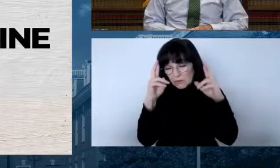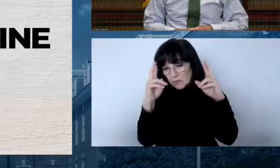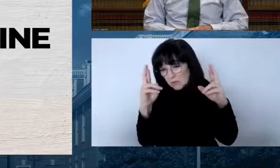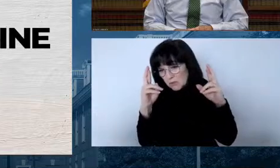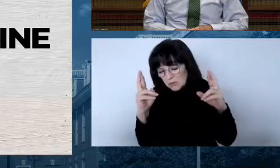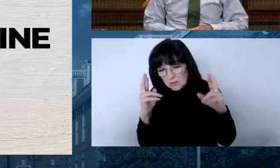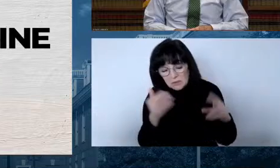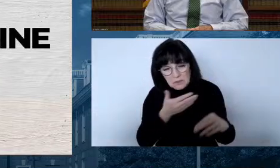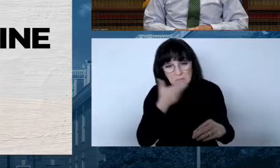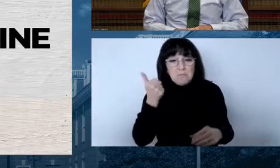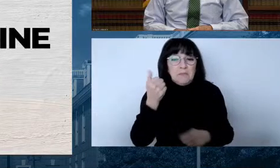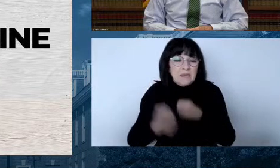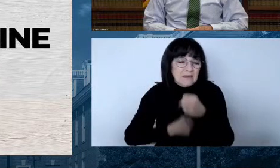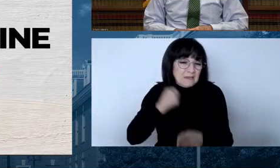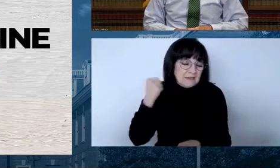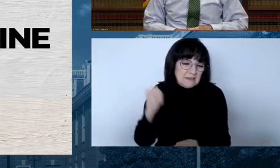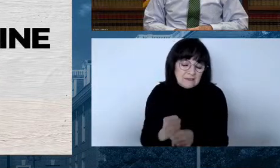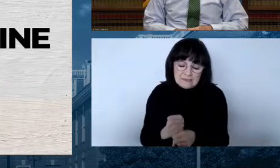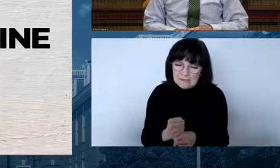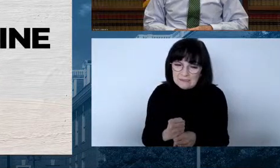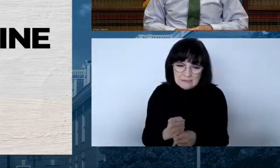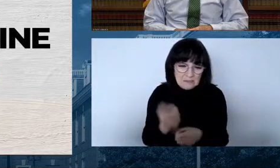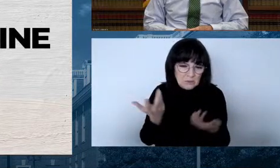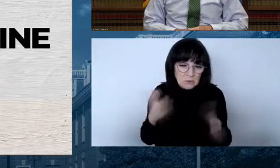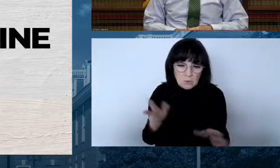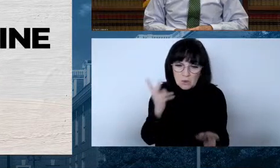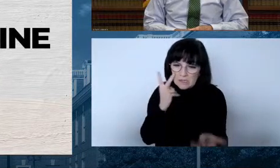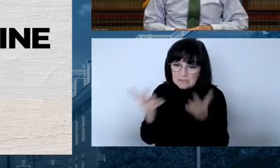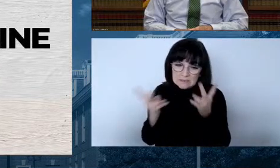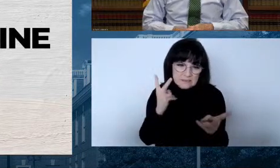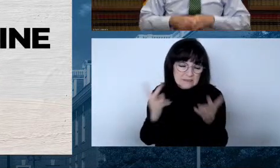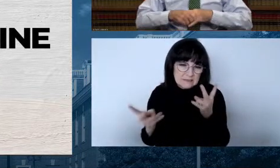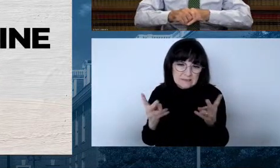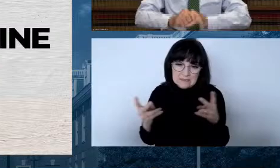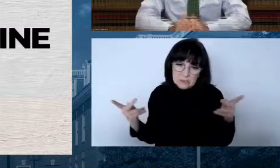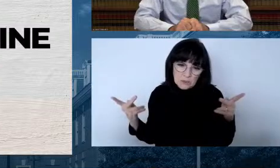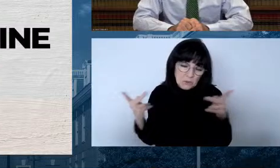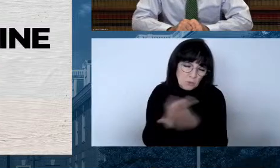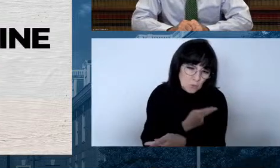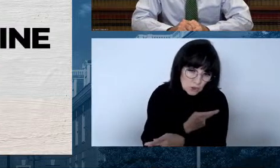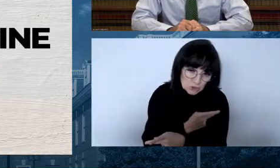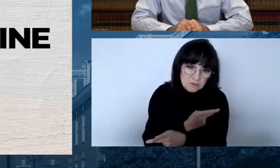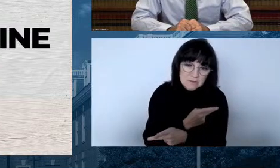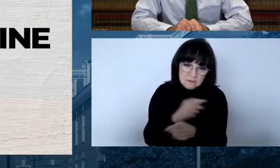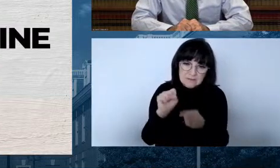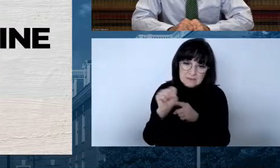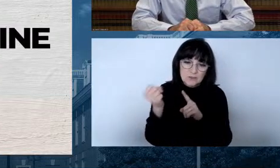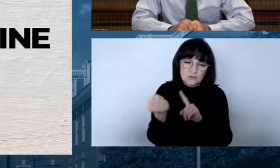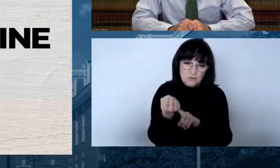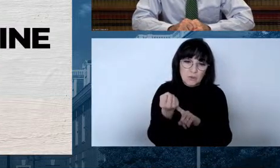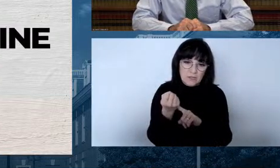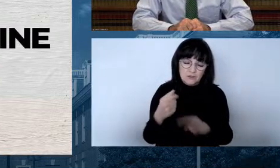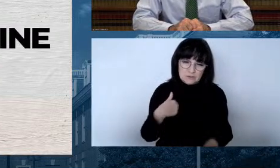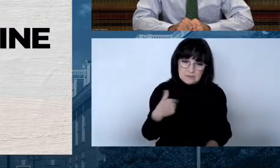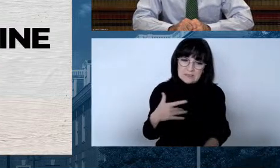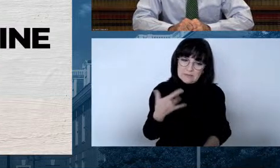can get any worse. I'm more confident than ever if we take